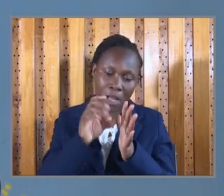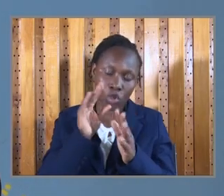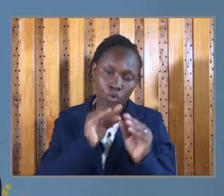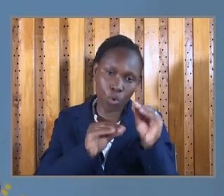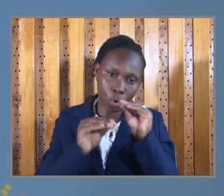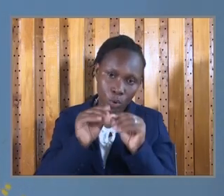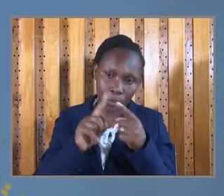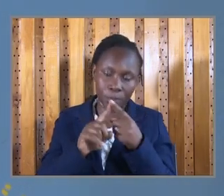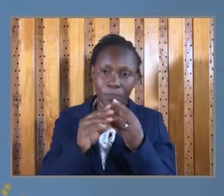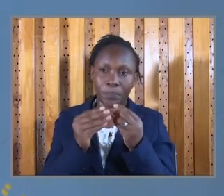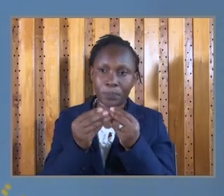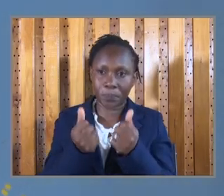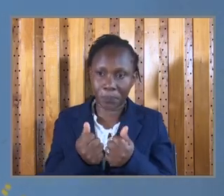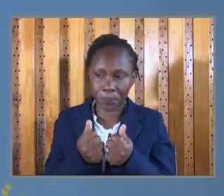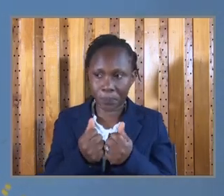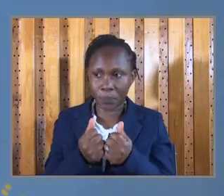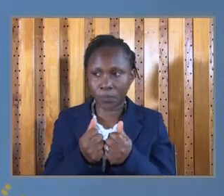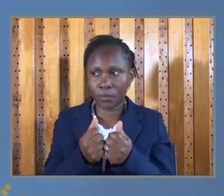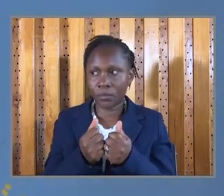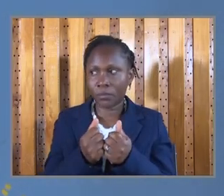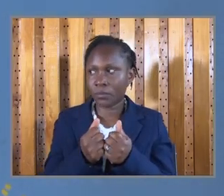solution? I honestly do think so.